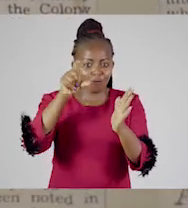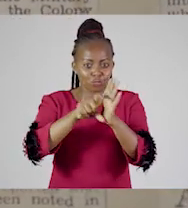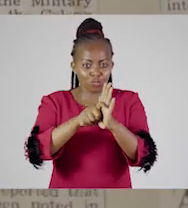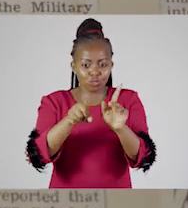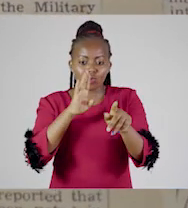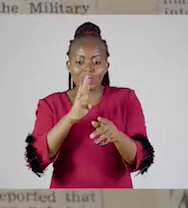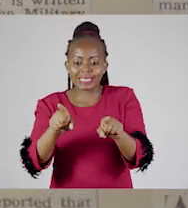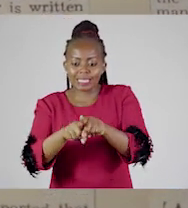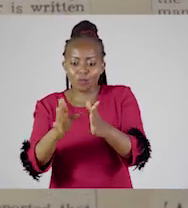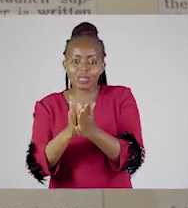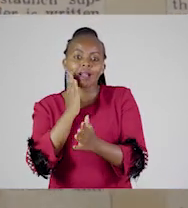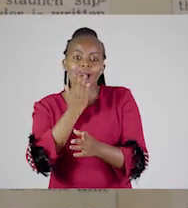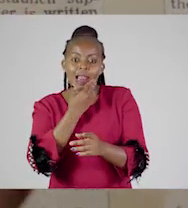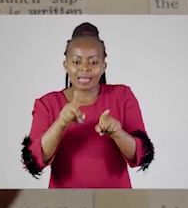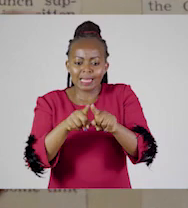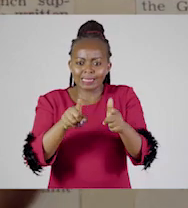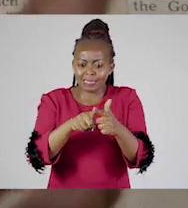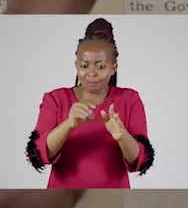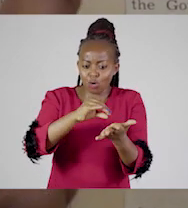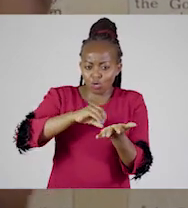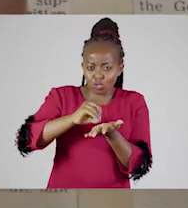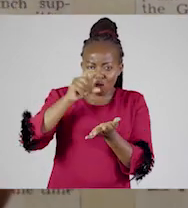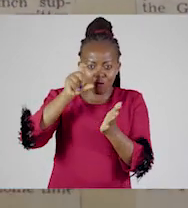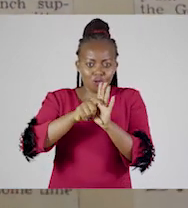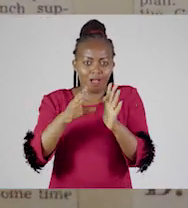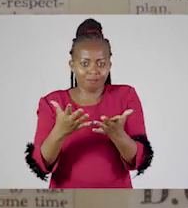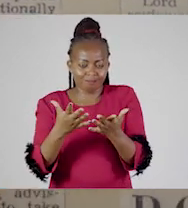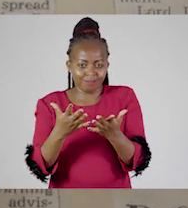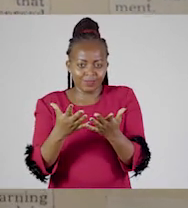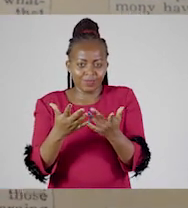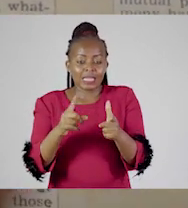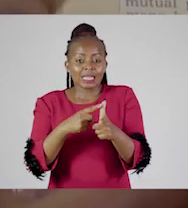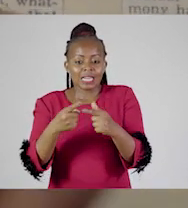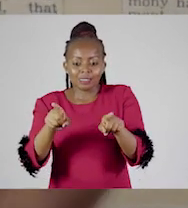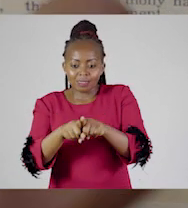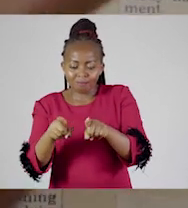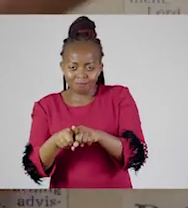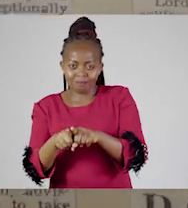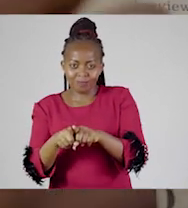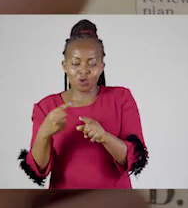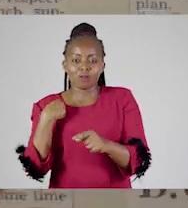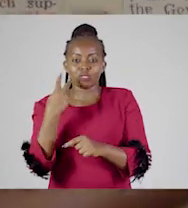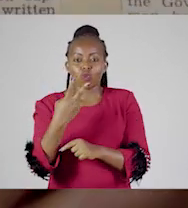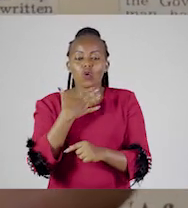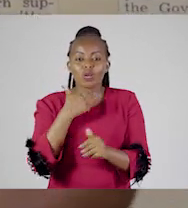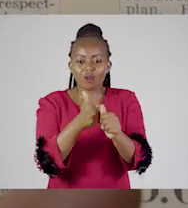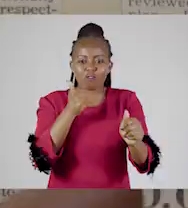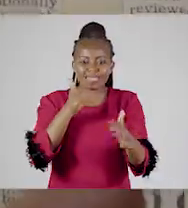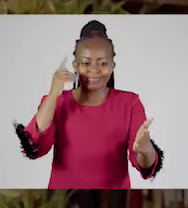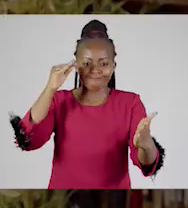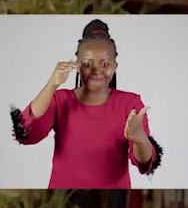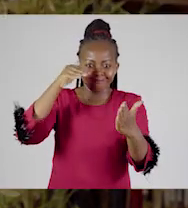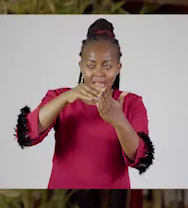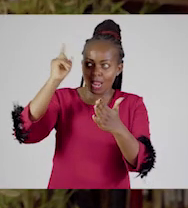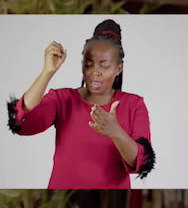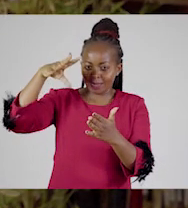to resemble the colors and the textures of the original photo as much as possible. Additionally, we want to avoid direct sunshine